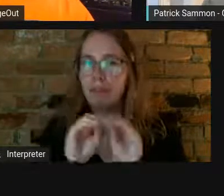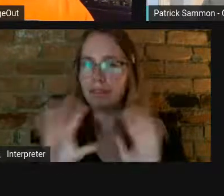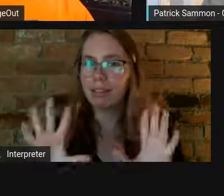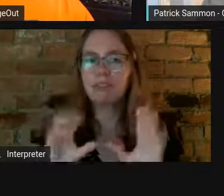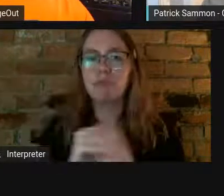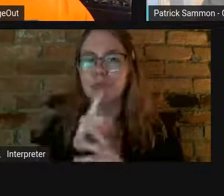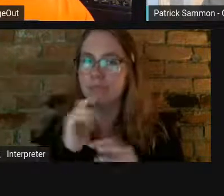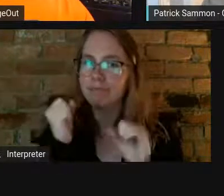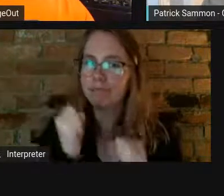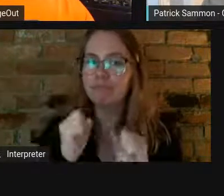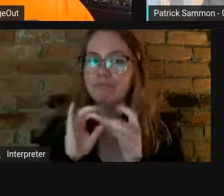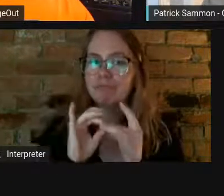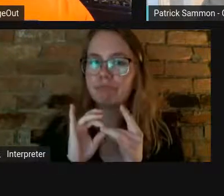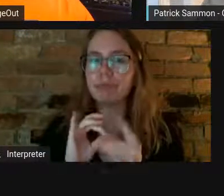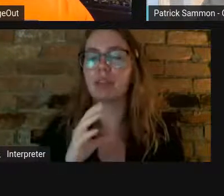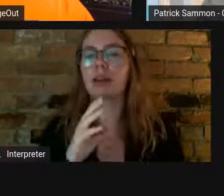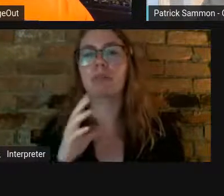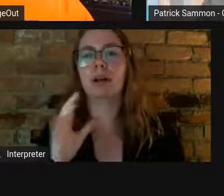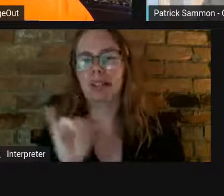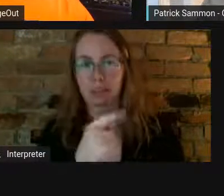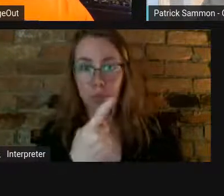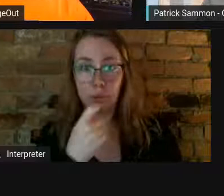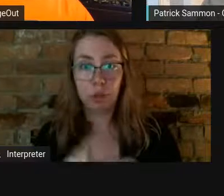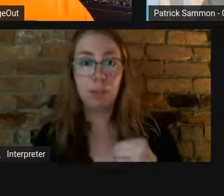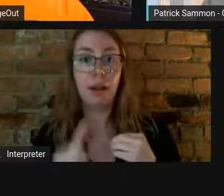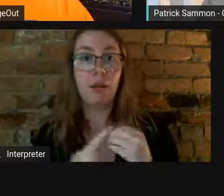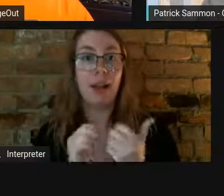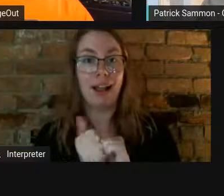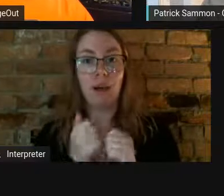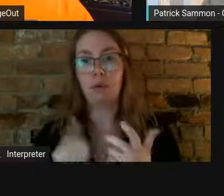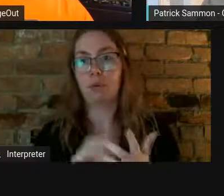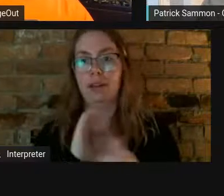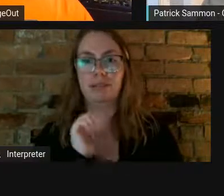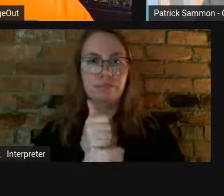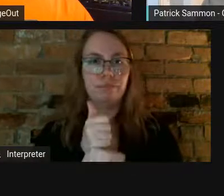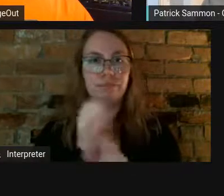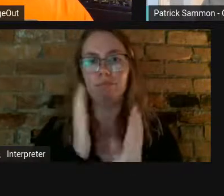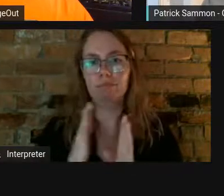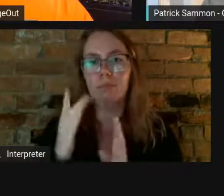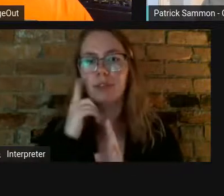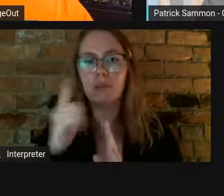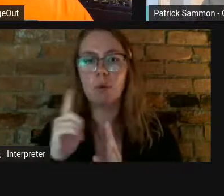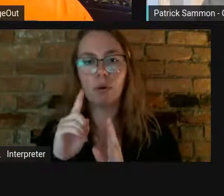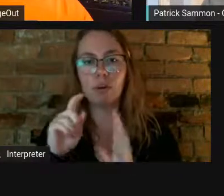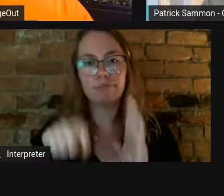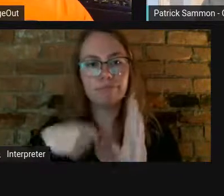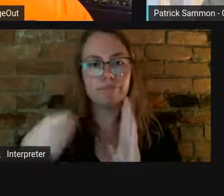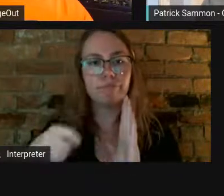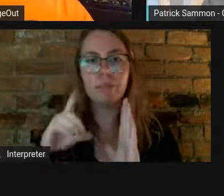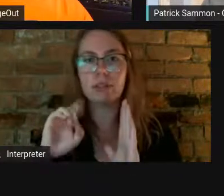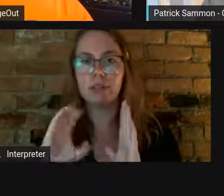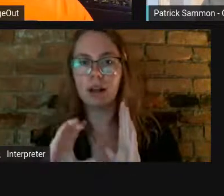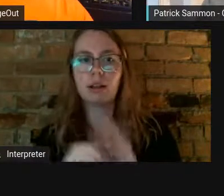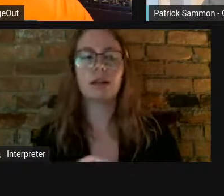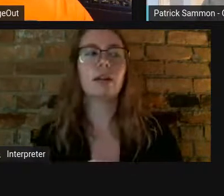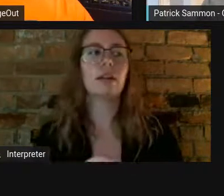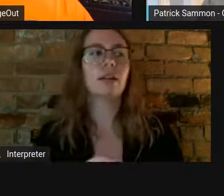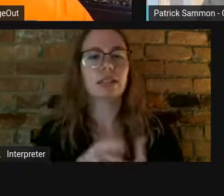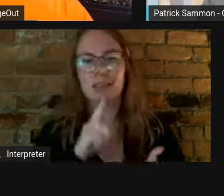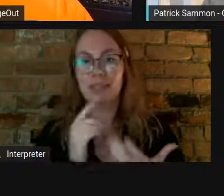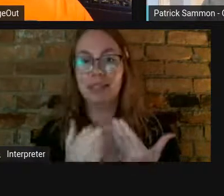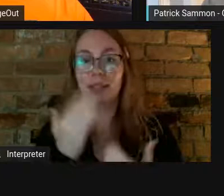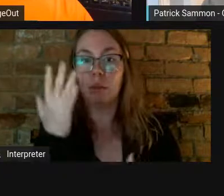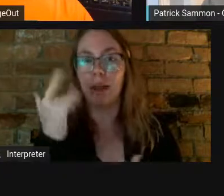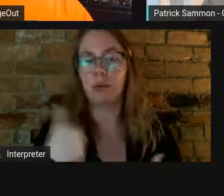to your question about the structuring of the documentary, I think me and Paul had it easy in one way, because we were kind of on a